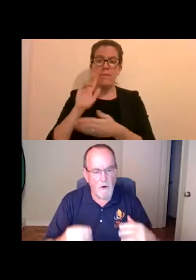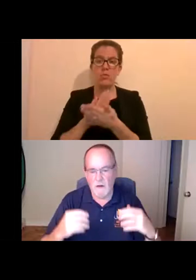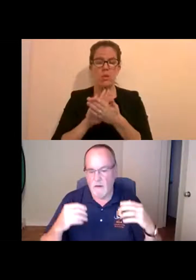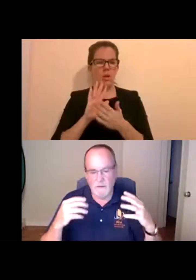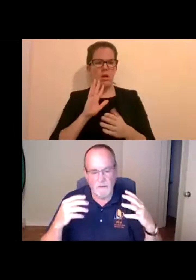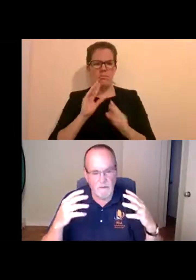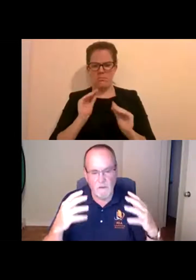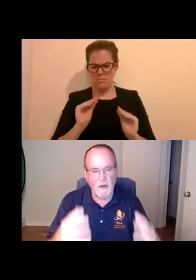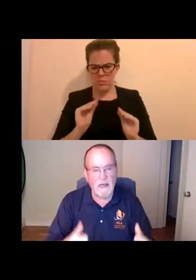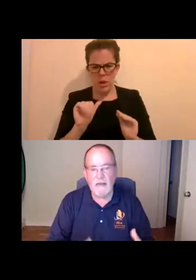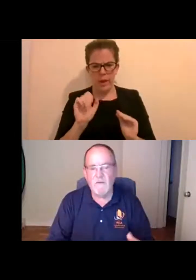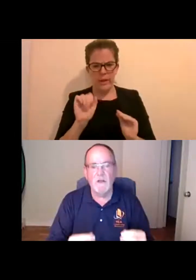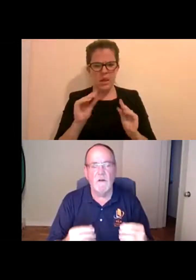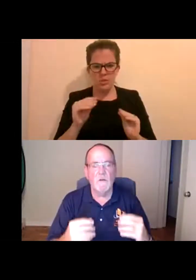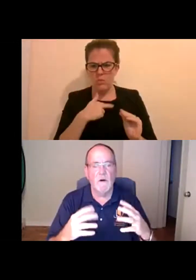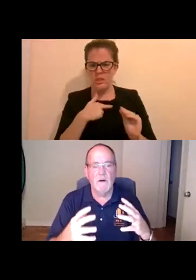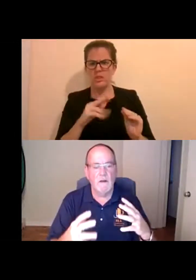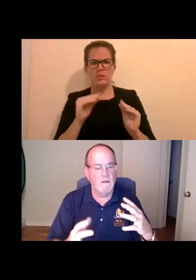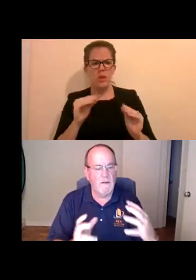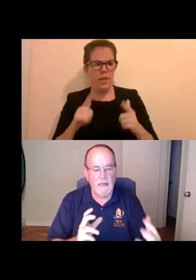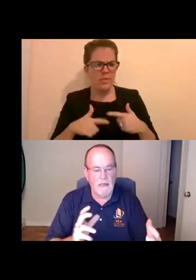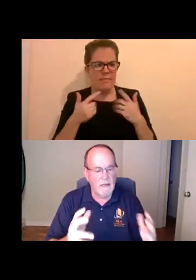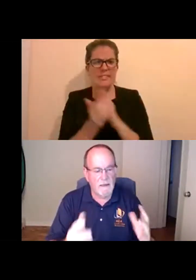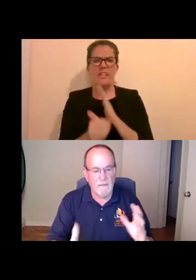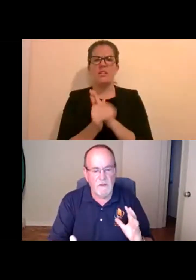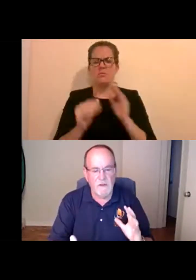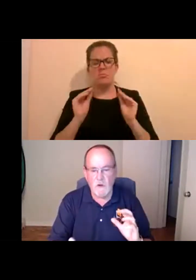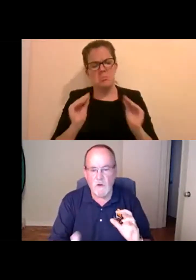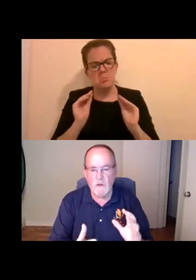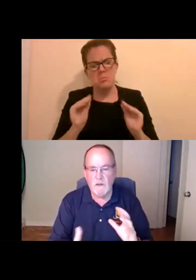ASL, part of learning life skills, part of